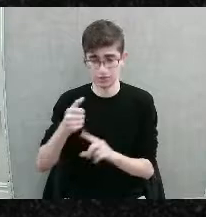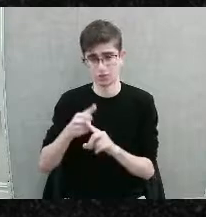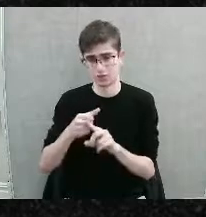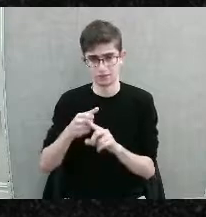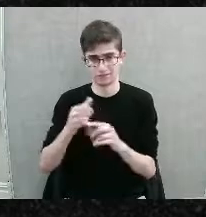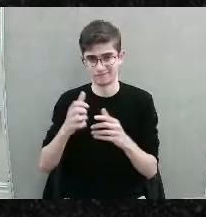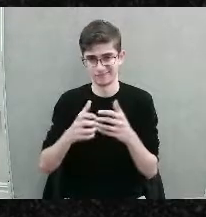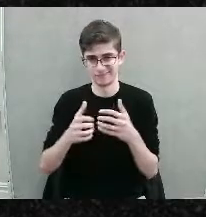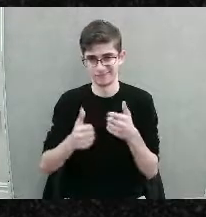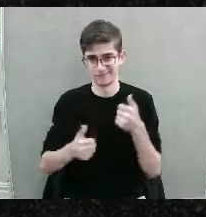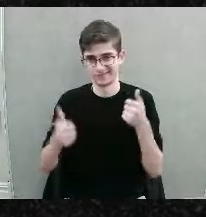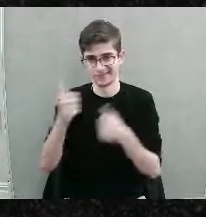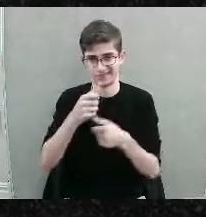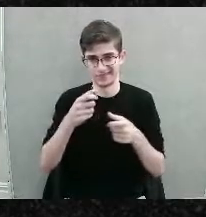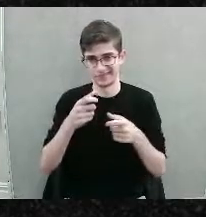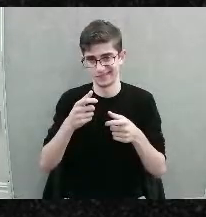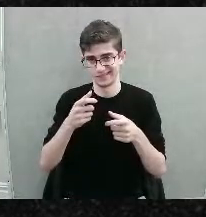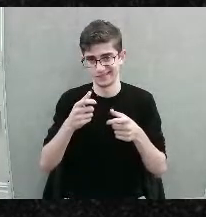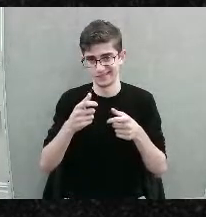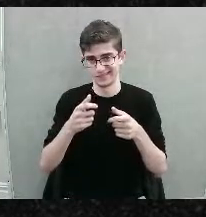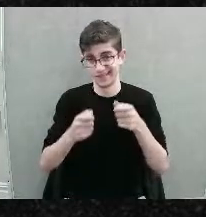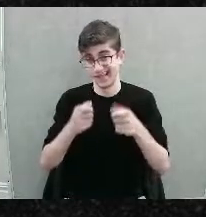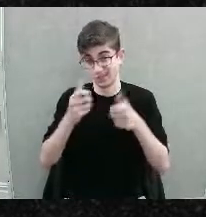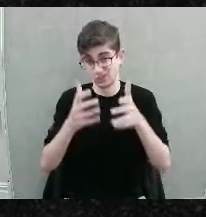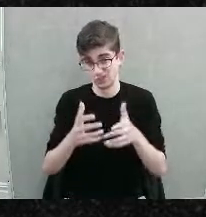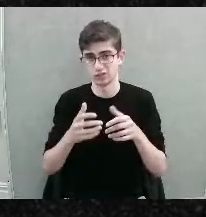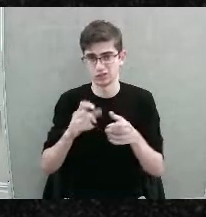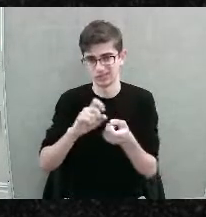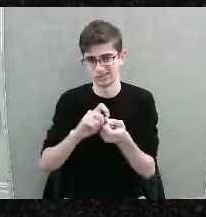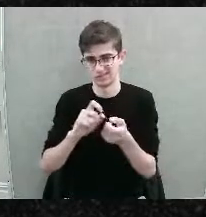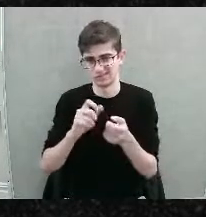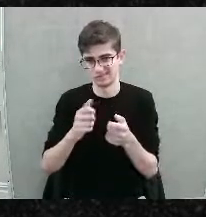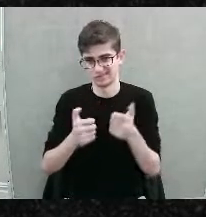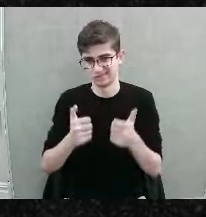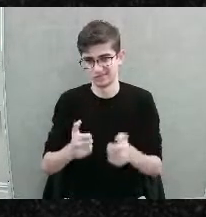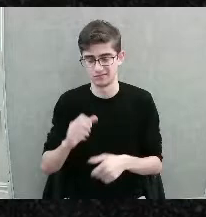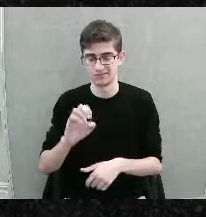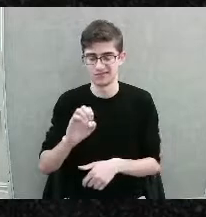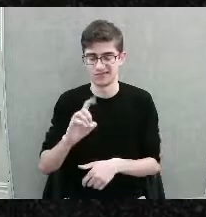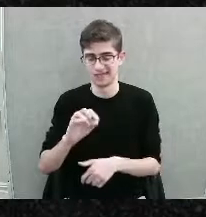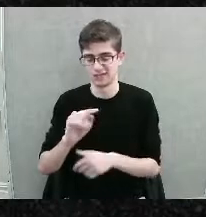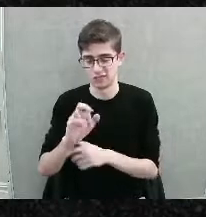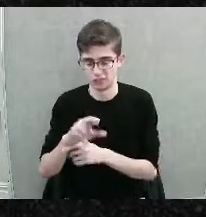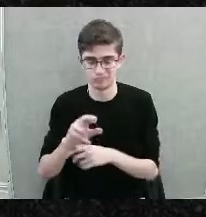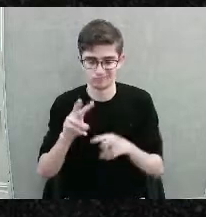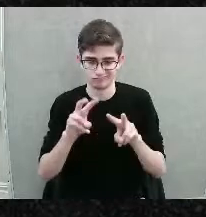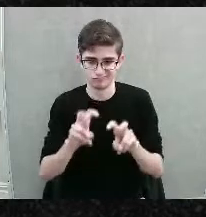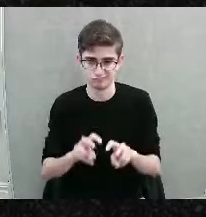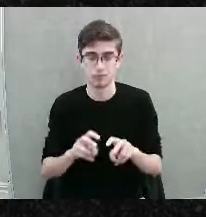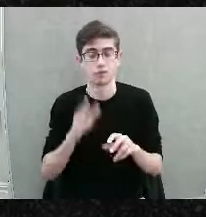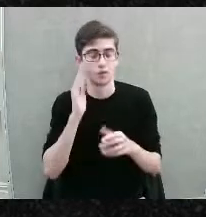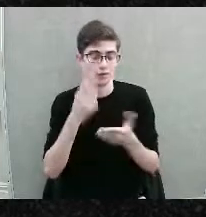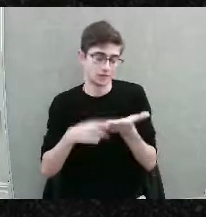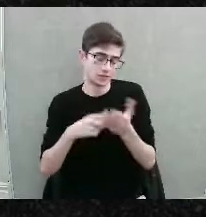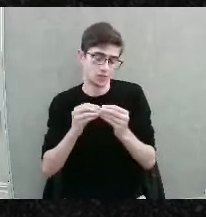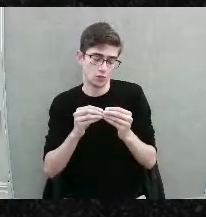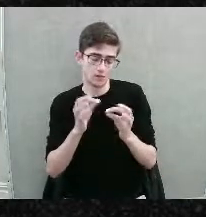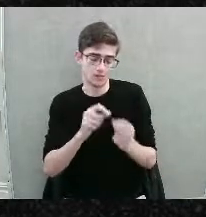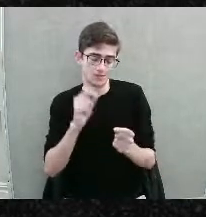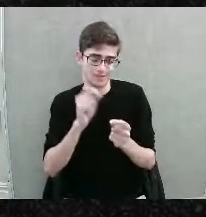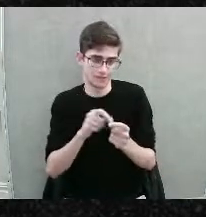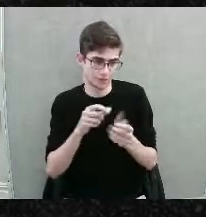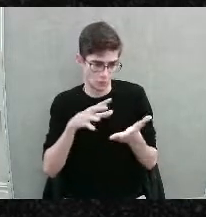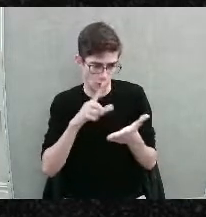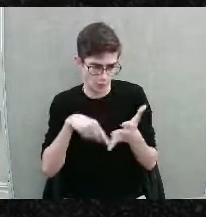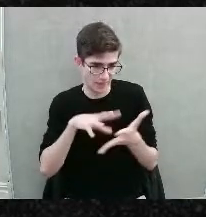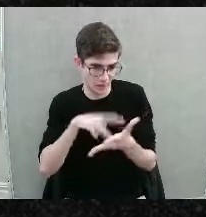editor for all of our various co-authoring, will tell you a little bit more about the specific insights. And then we're going to have a conversation